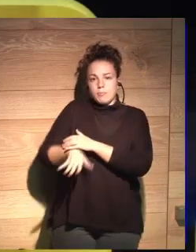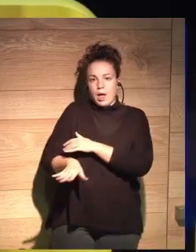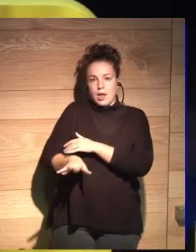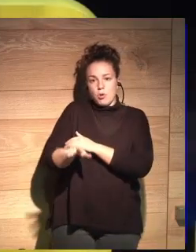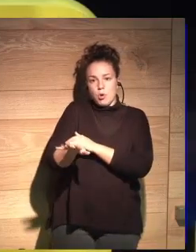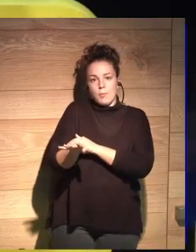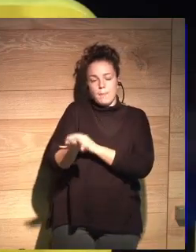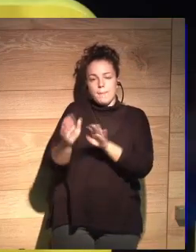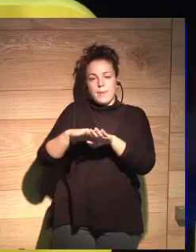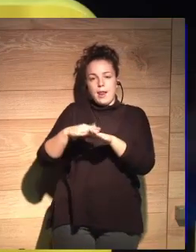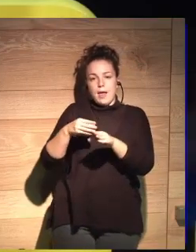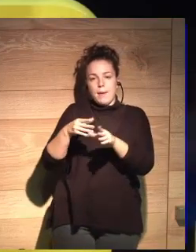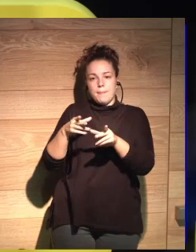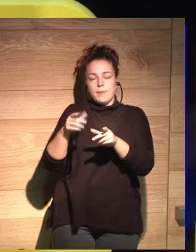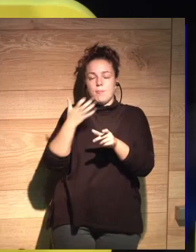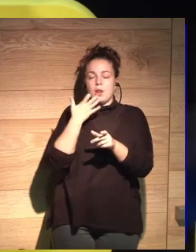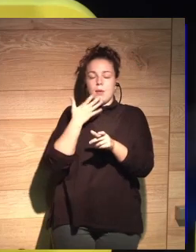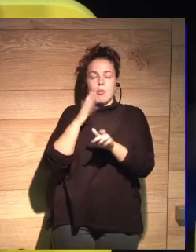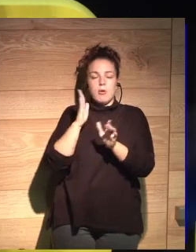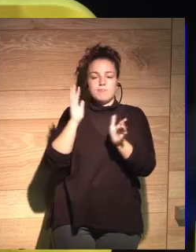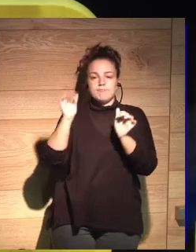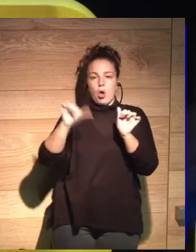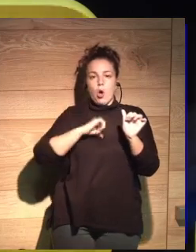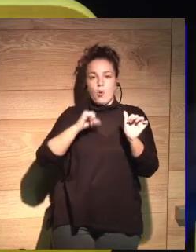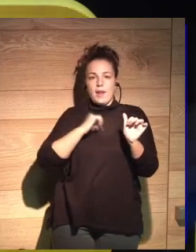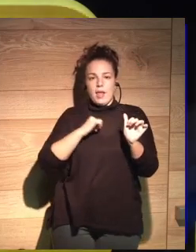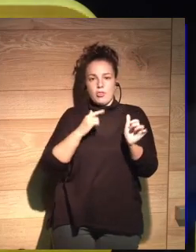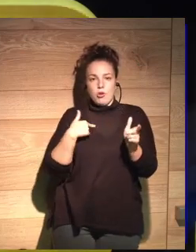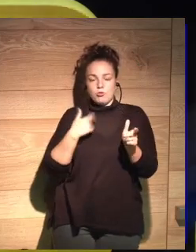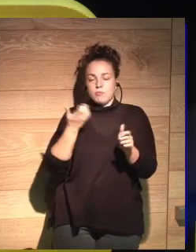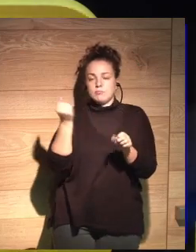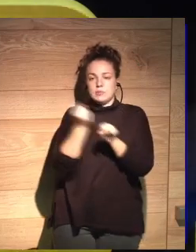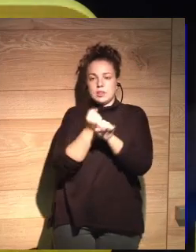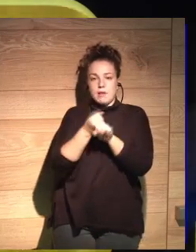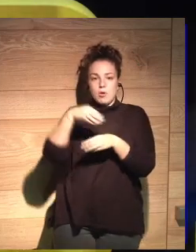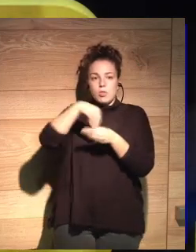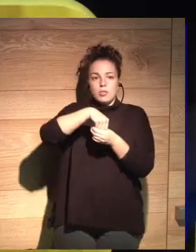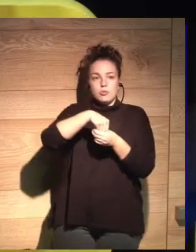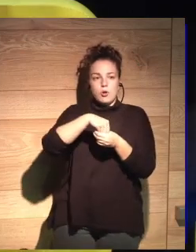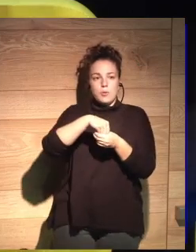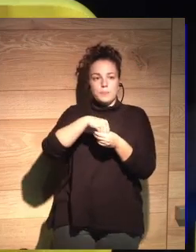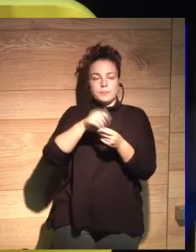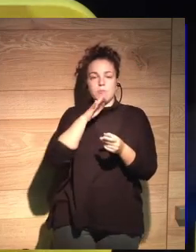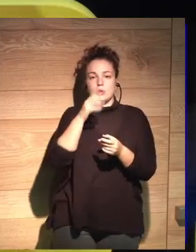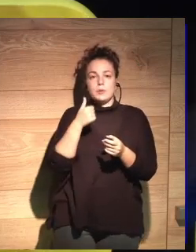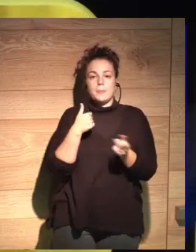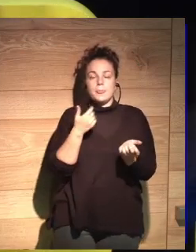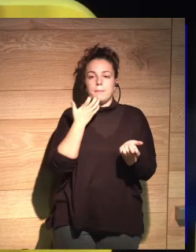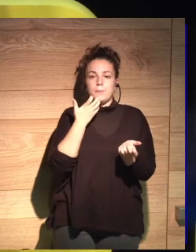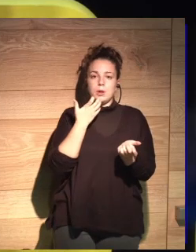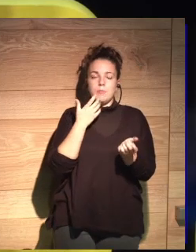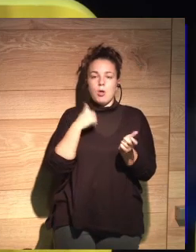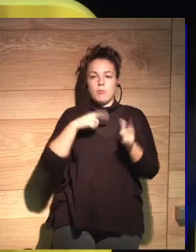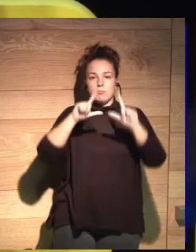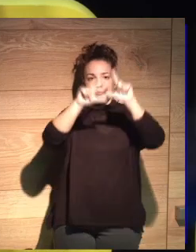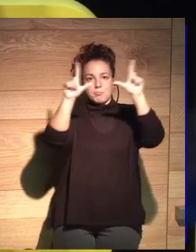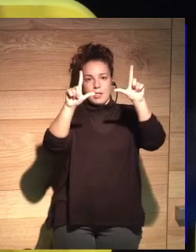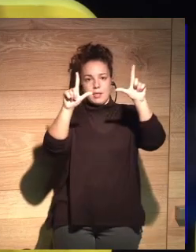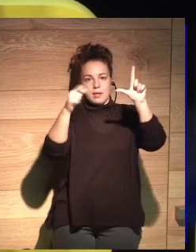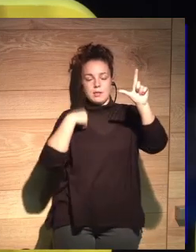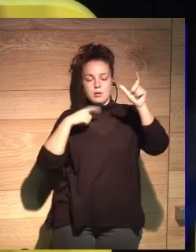I have been involved in working on wearable computers, where the idea is instead you have a display that you see in your glasses and give you information